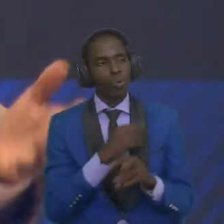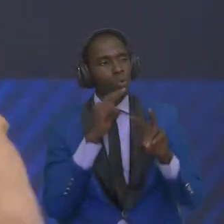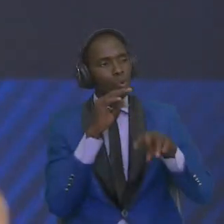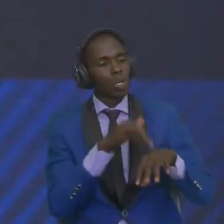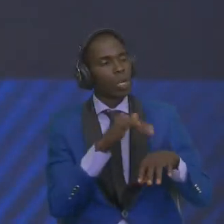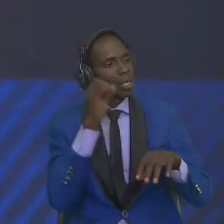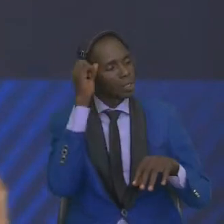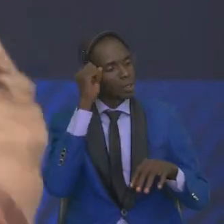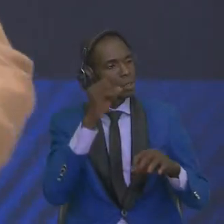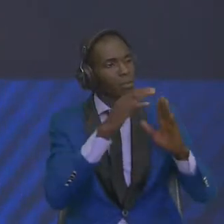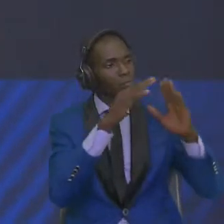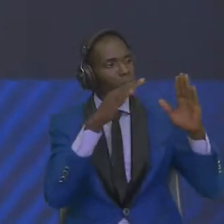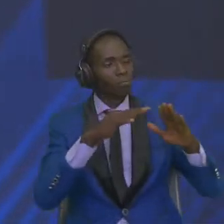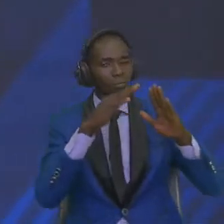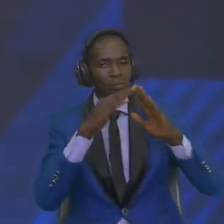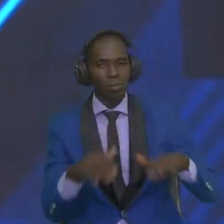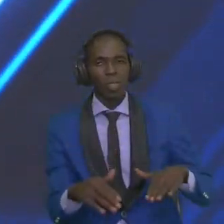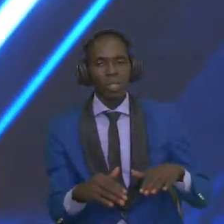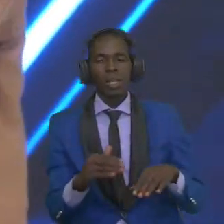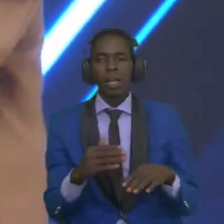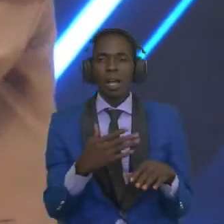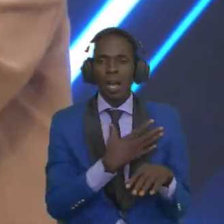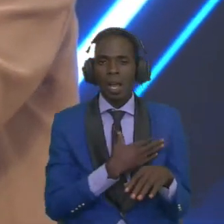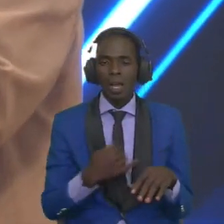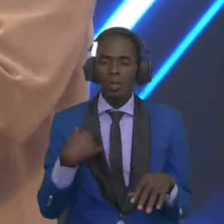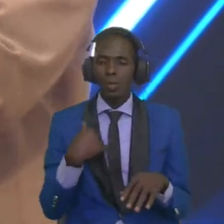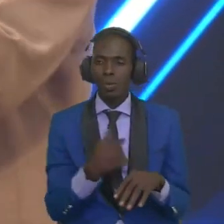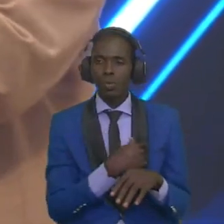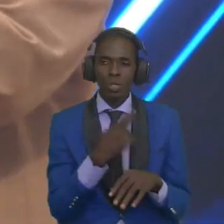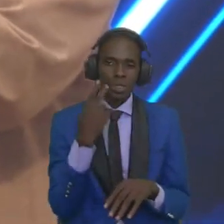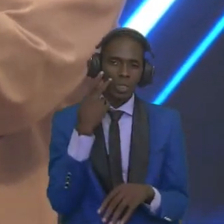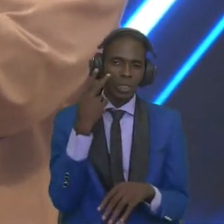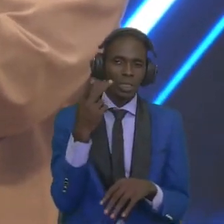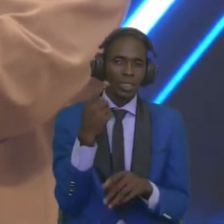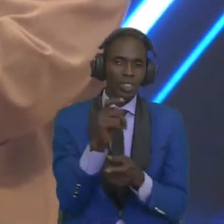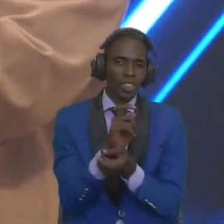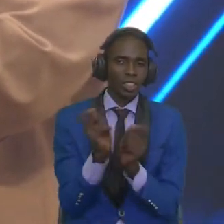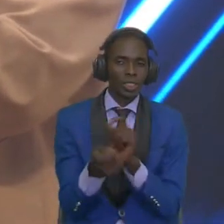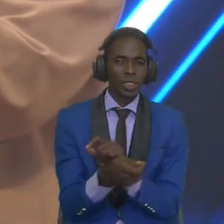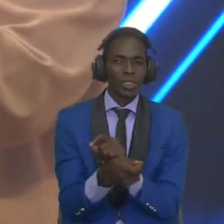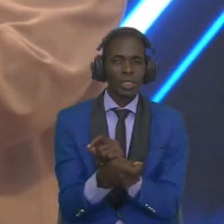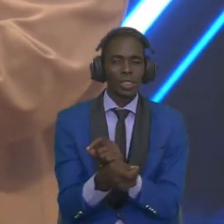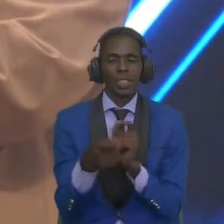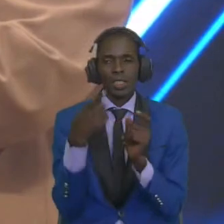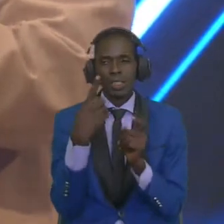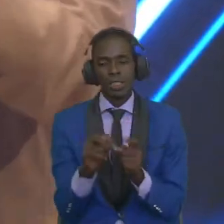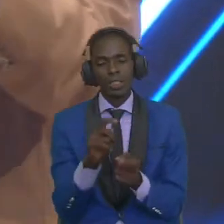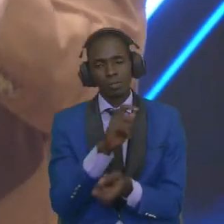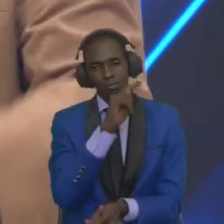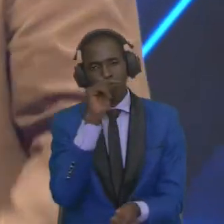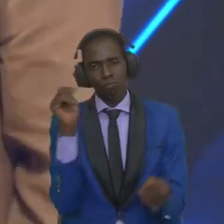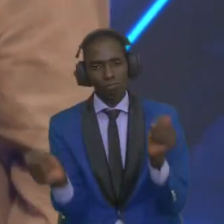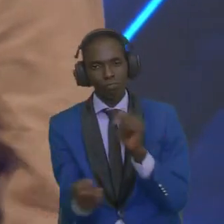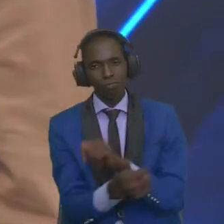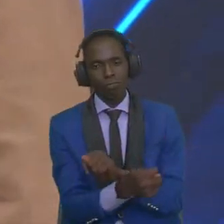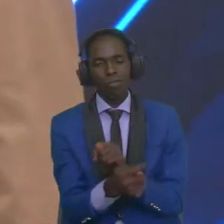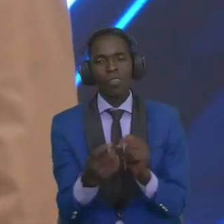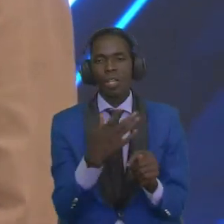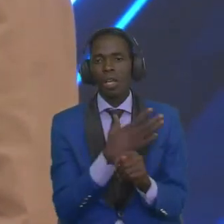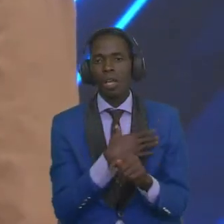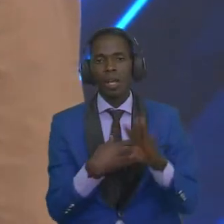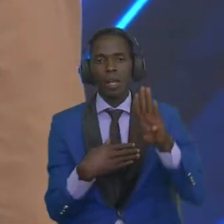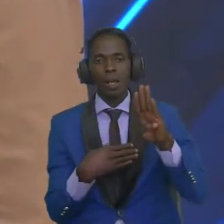look at how the community is living. And then we see the change and the transformation. And so